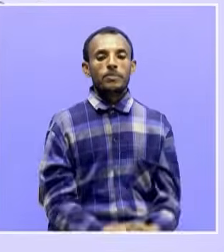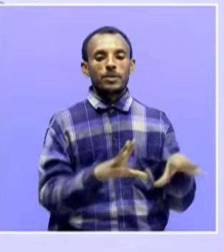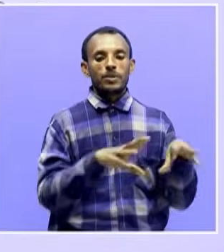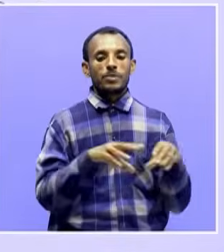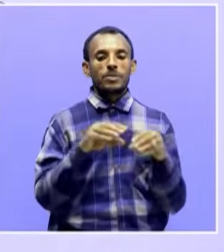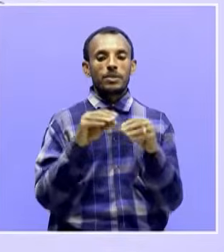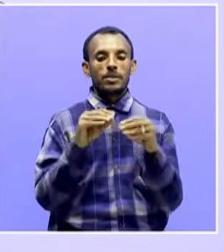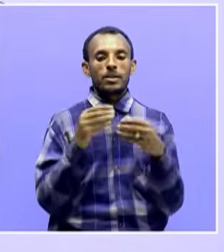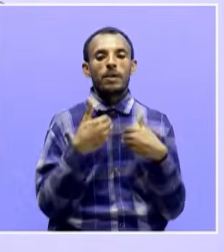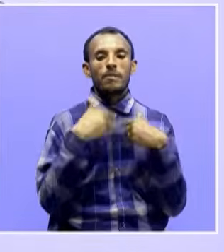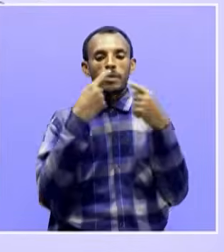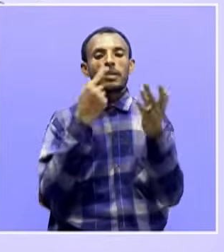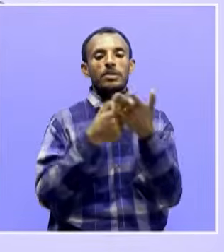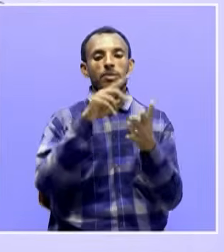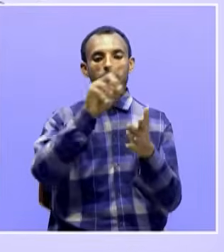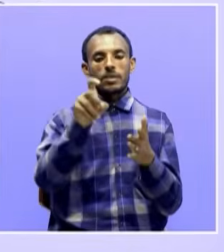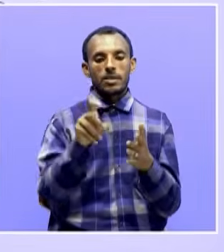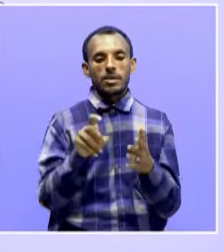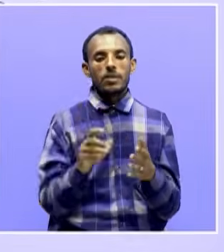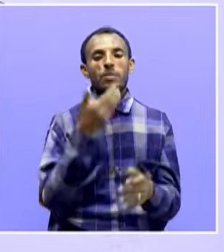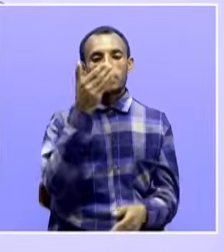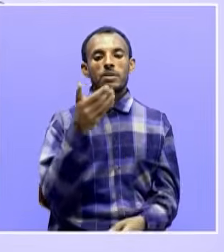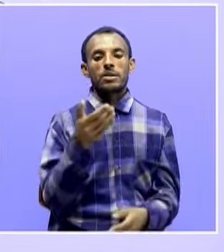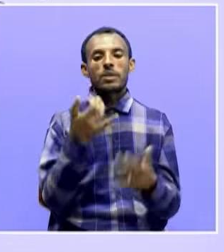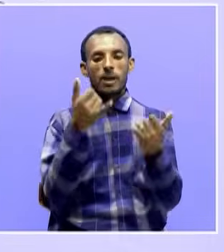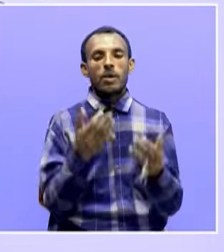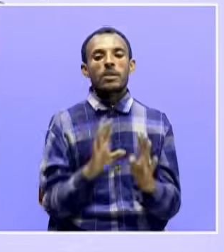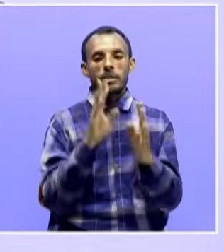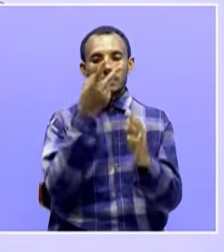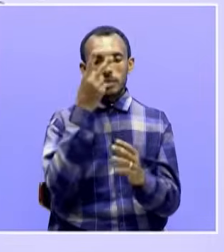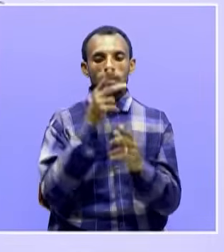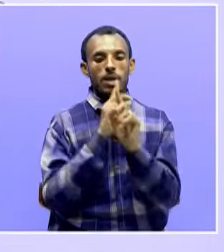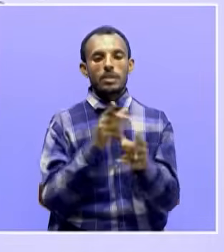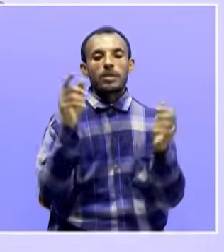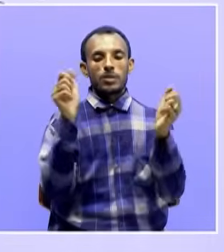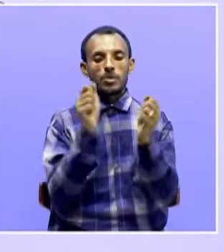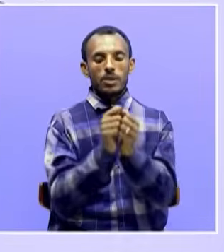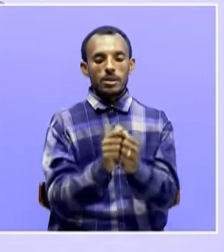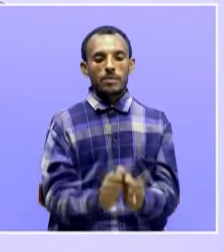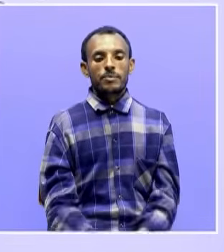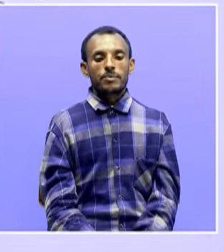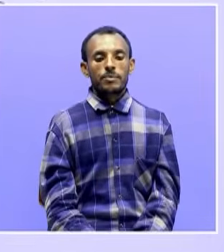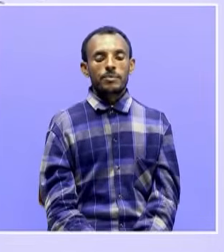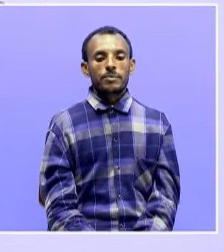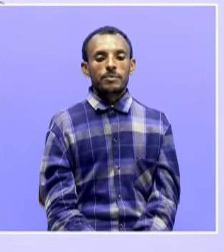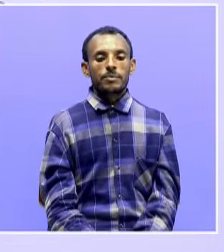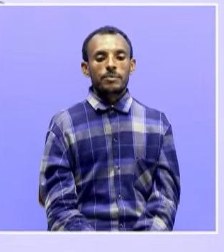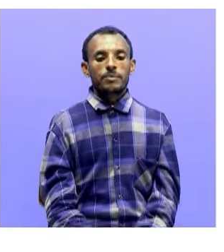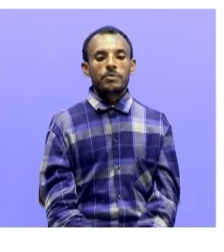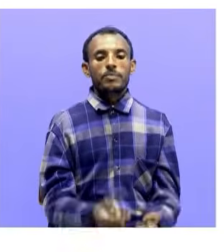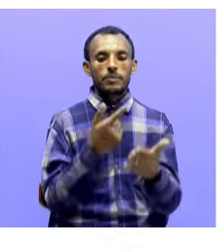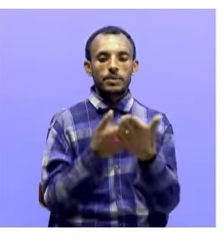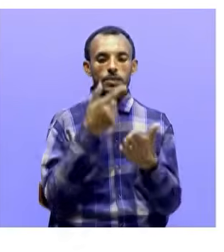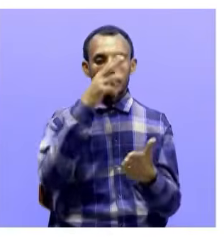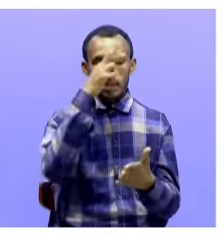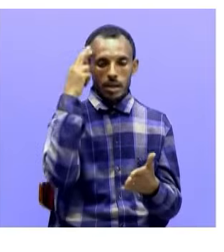Students, have you tried the question? Good. Now let's see the answer together. In this